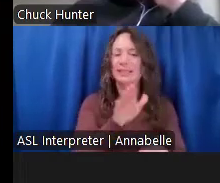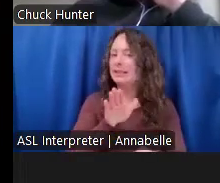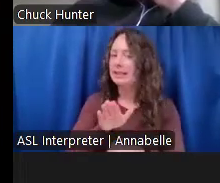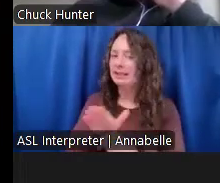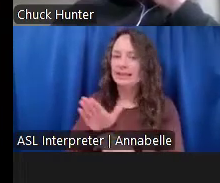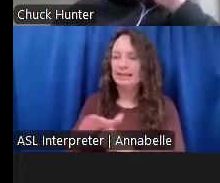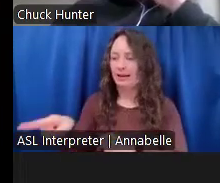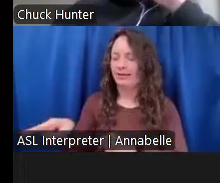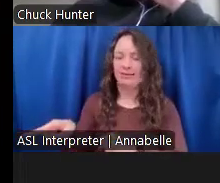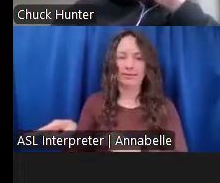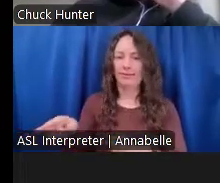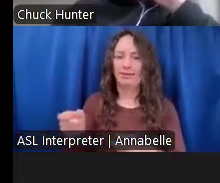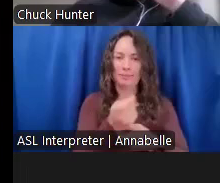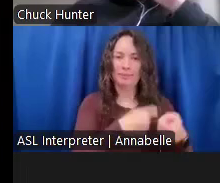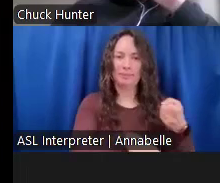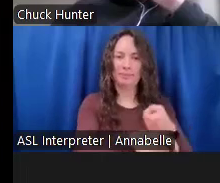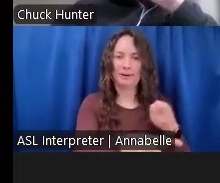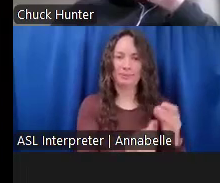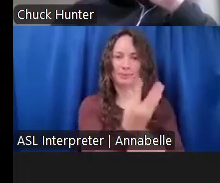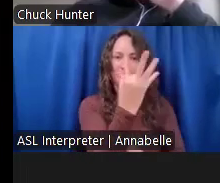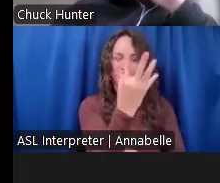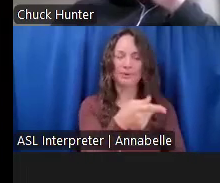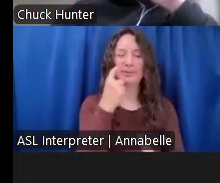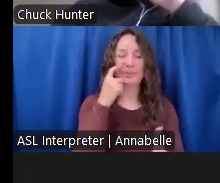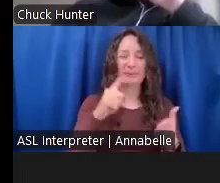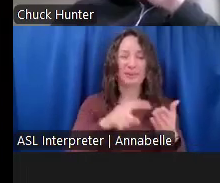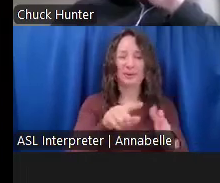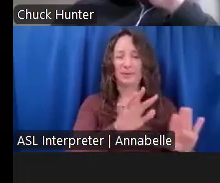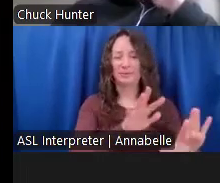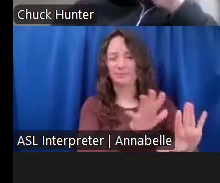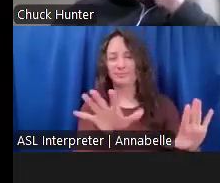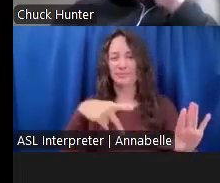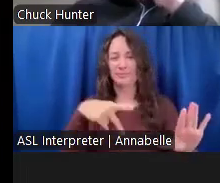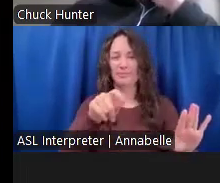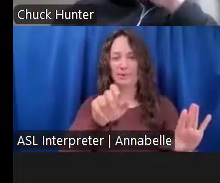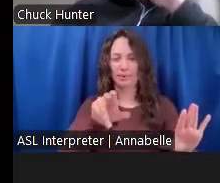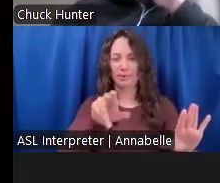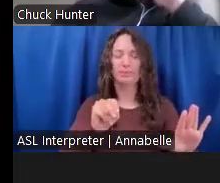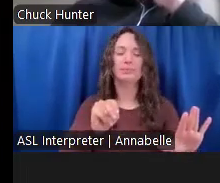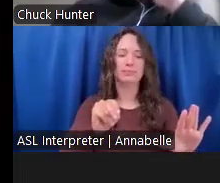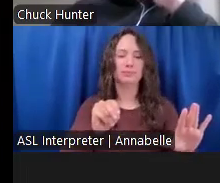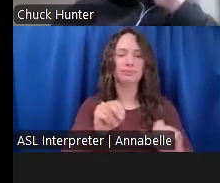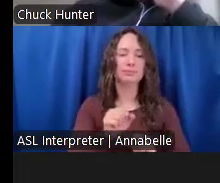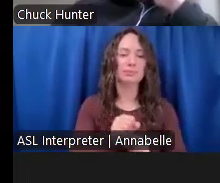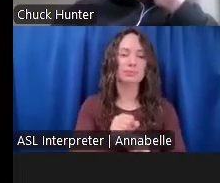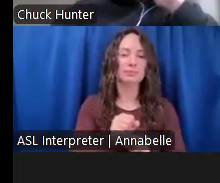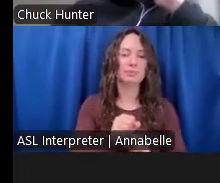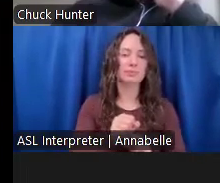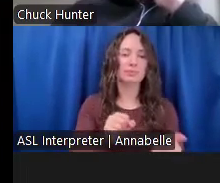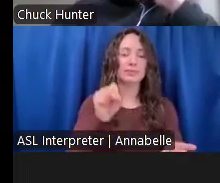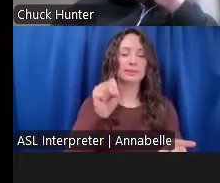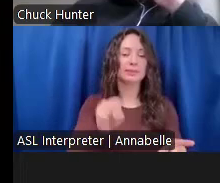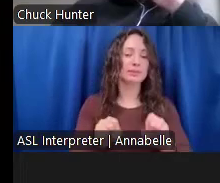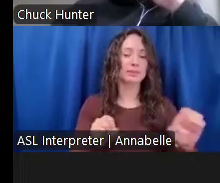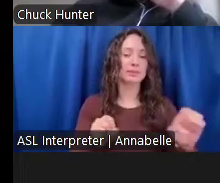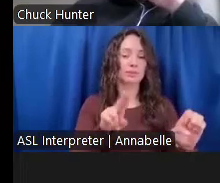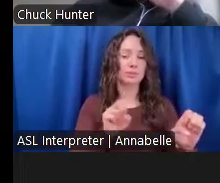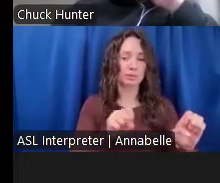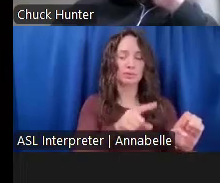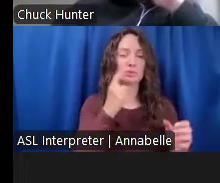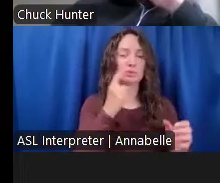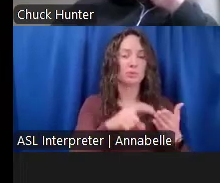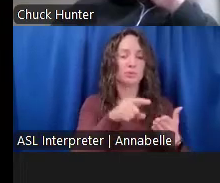landscape. You'll notice just based on the patterns, obviously the Ohio Valley region, southeastern US, where there's a wider range